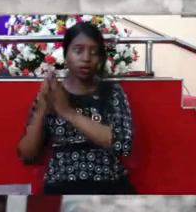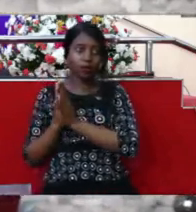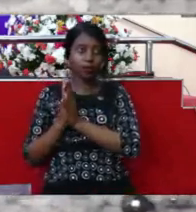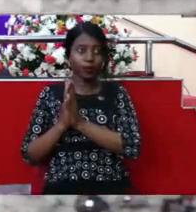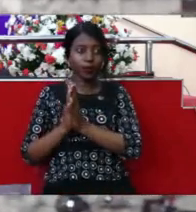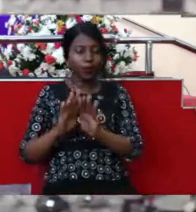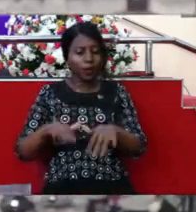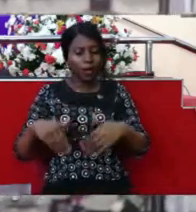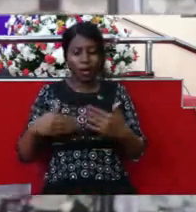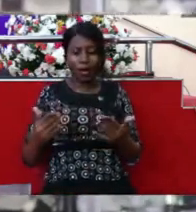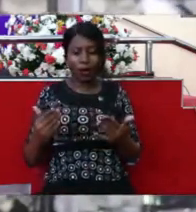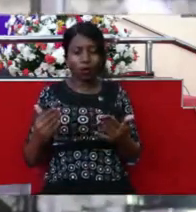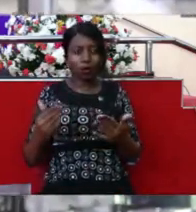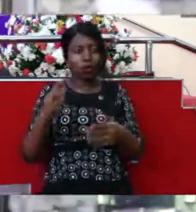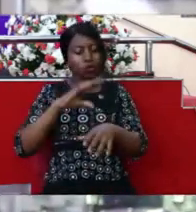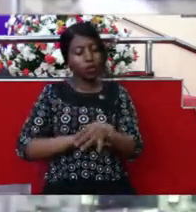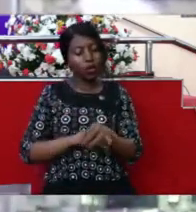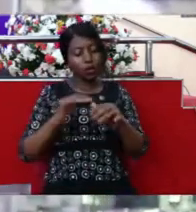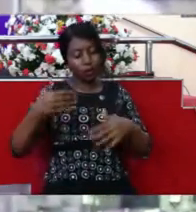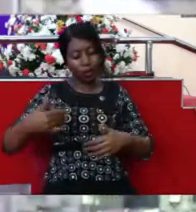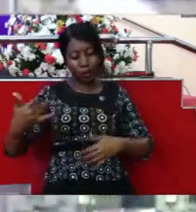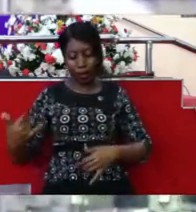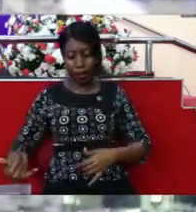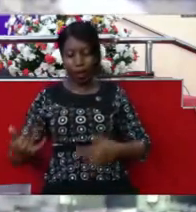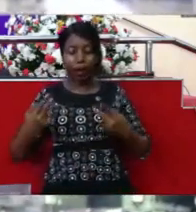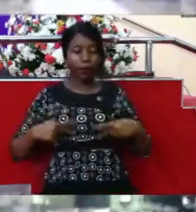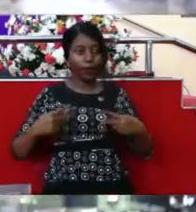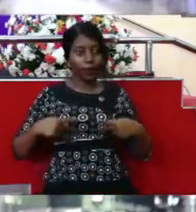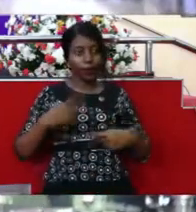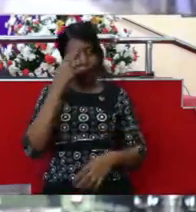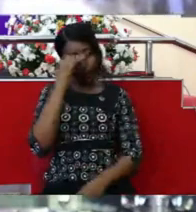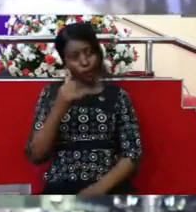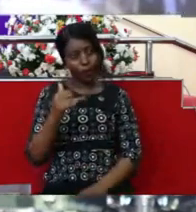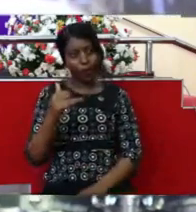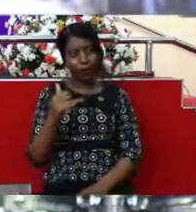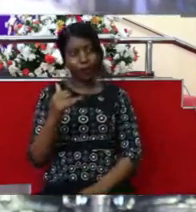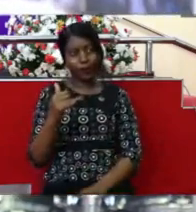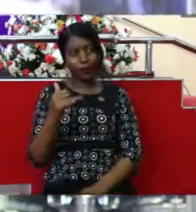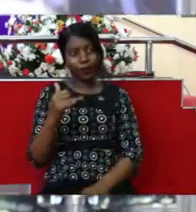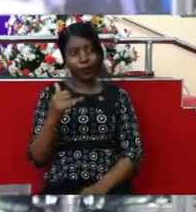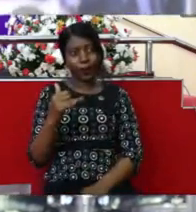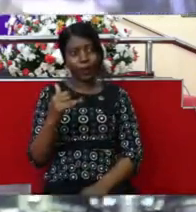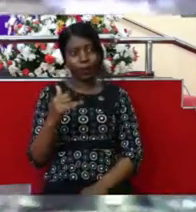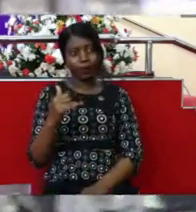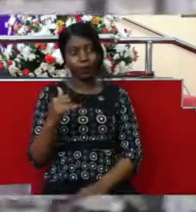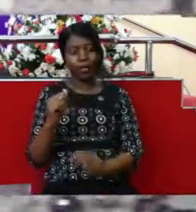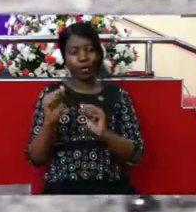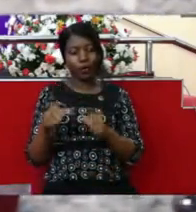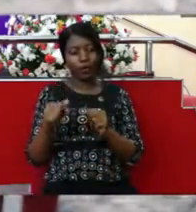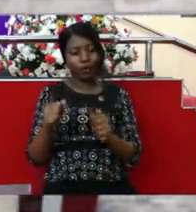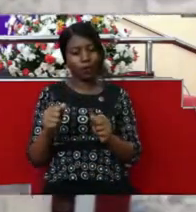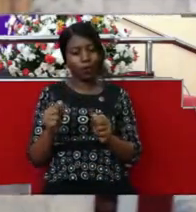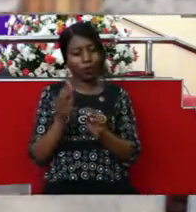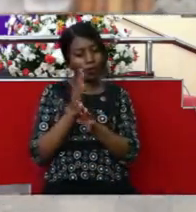going to reach the young people? Je, wale watu wachanga tuwafikia jinsi gani? Because we can be confined in a church building. Kwa